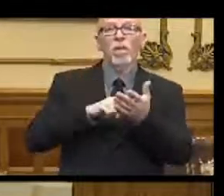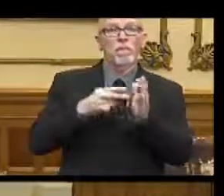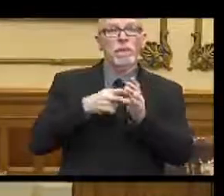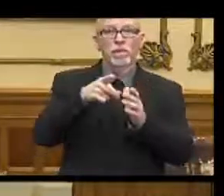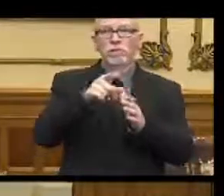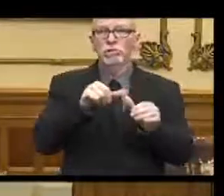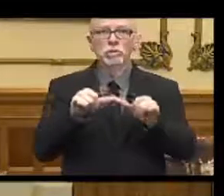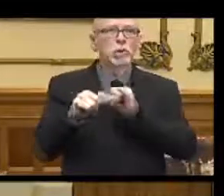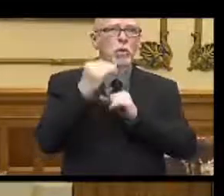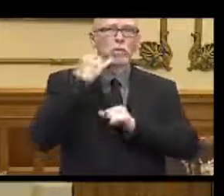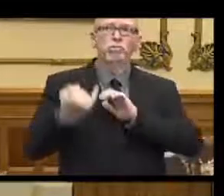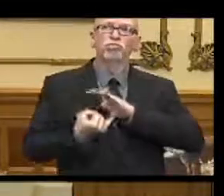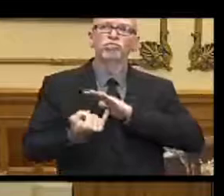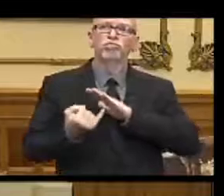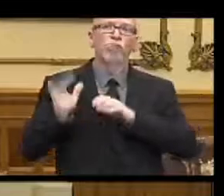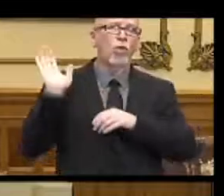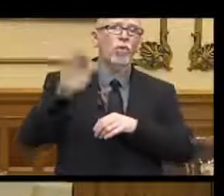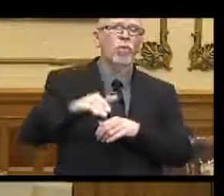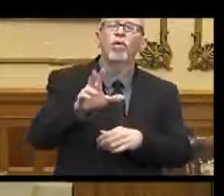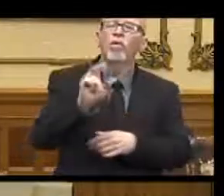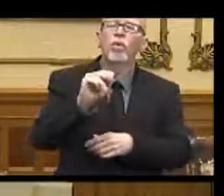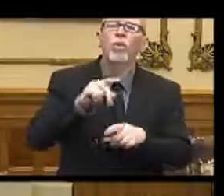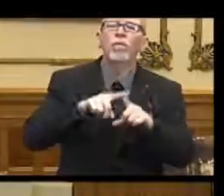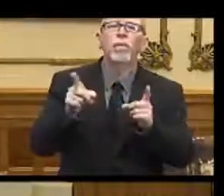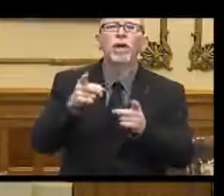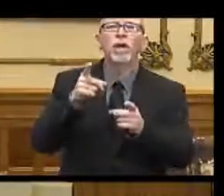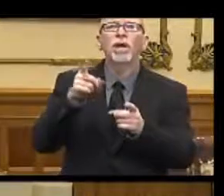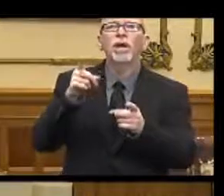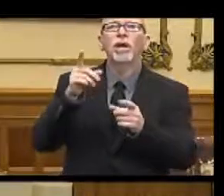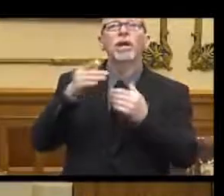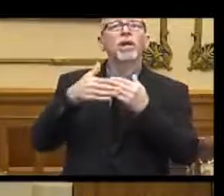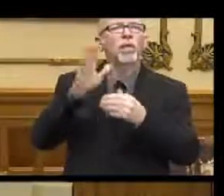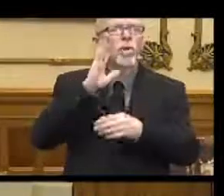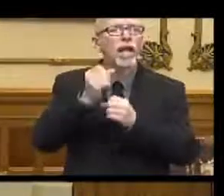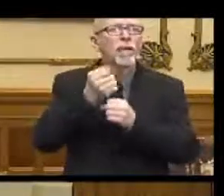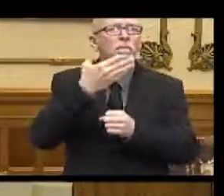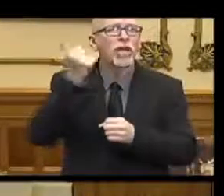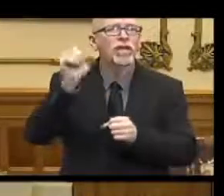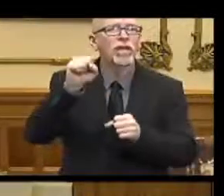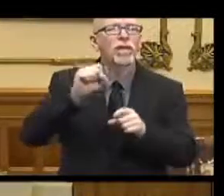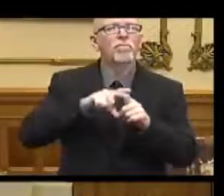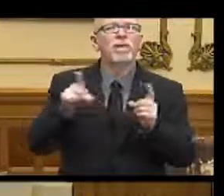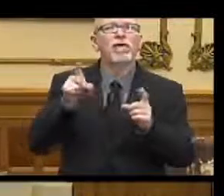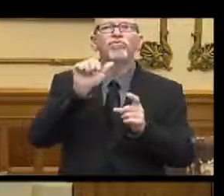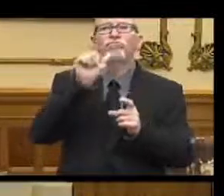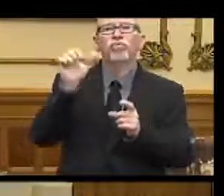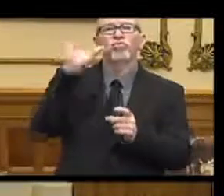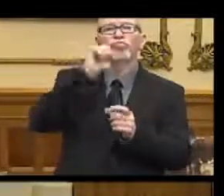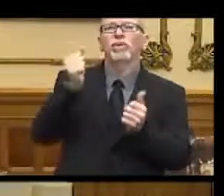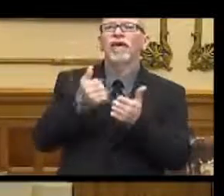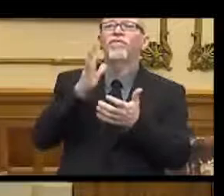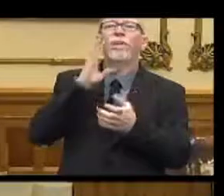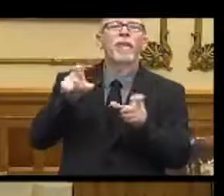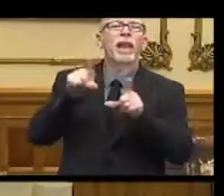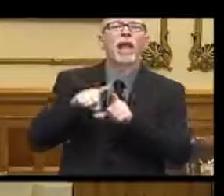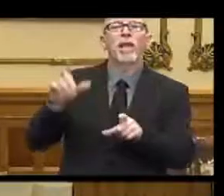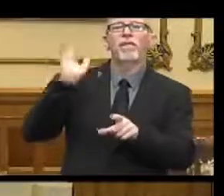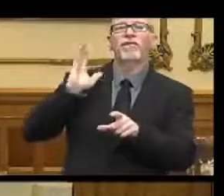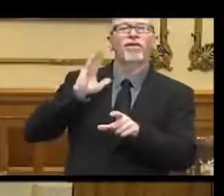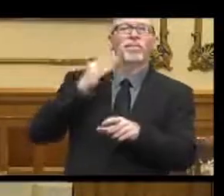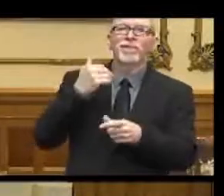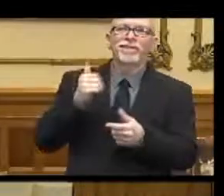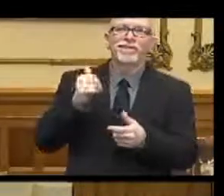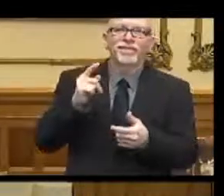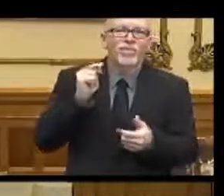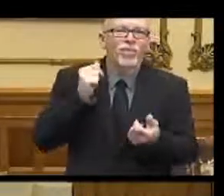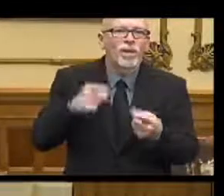isolated, but follow the guidance that you and the governor are giving. It will get better, but let's not assume that things will be like they were before, because that's just not